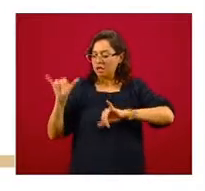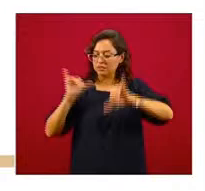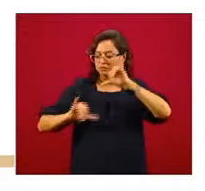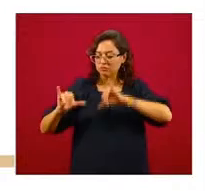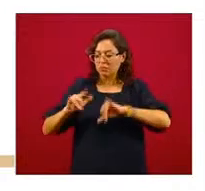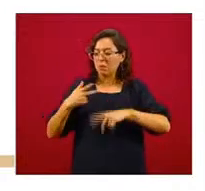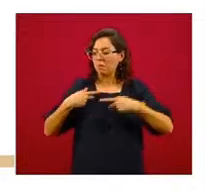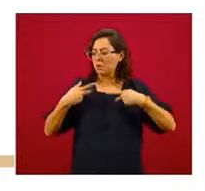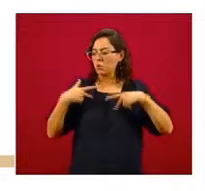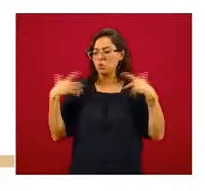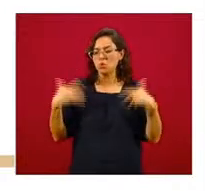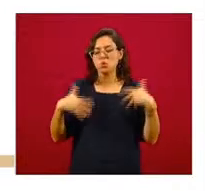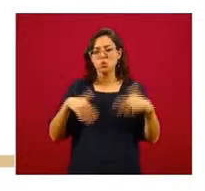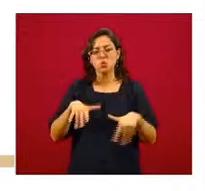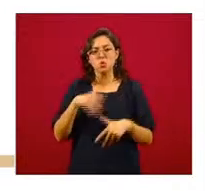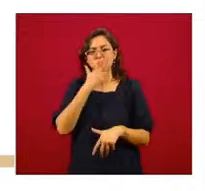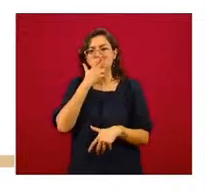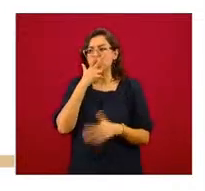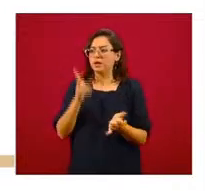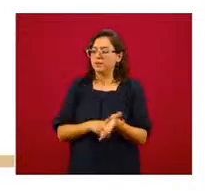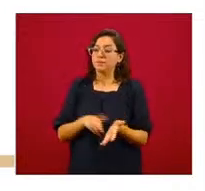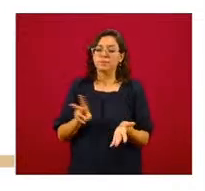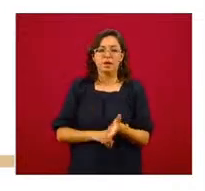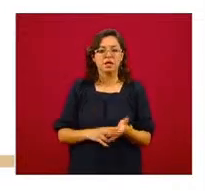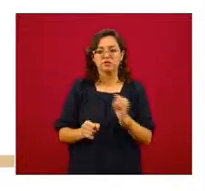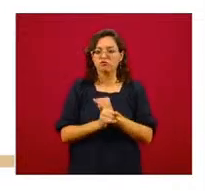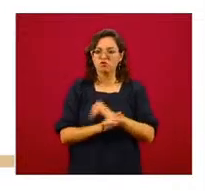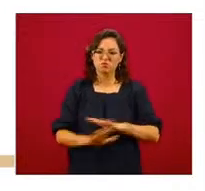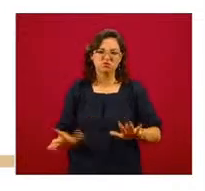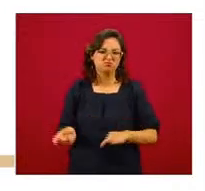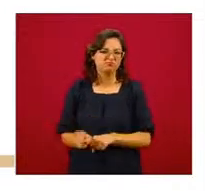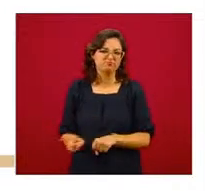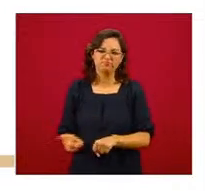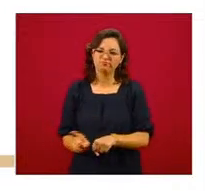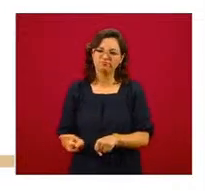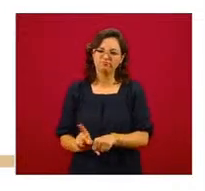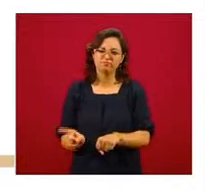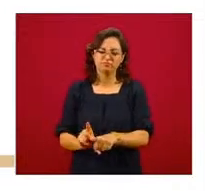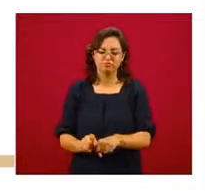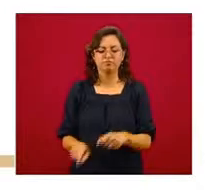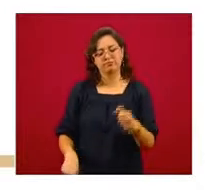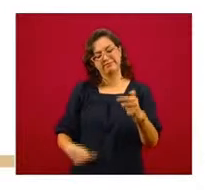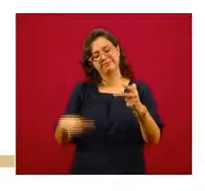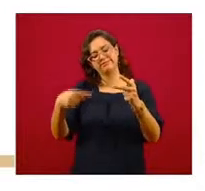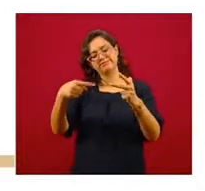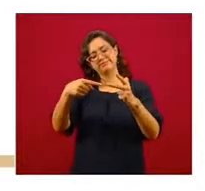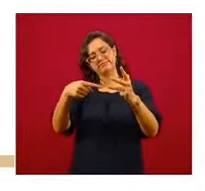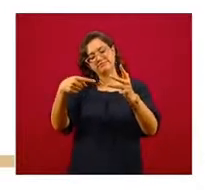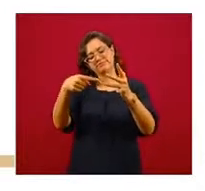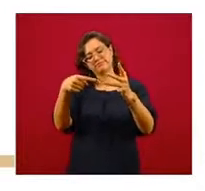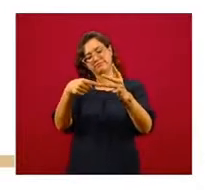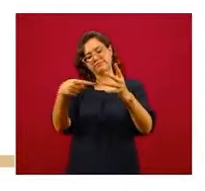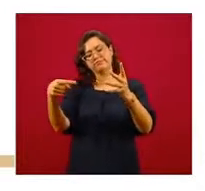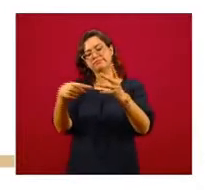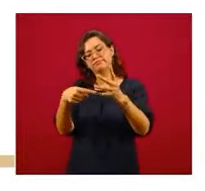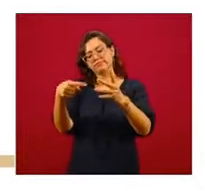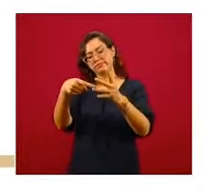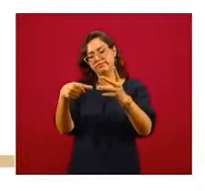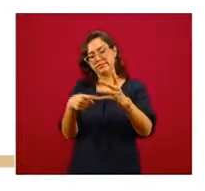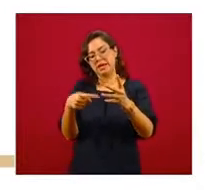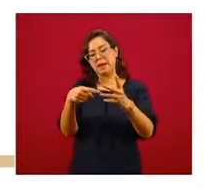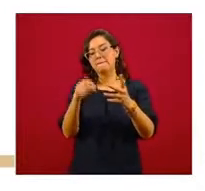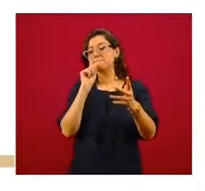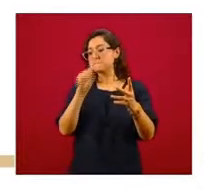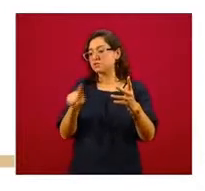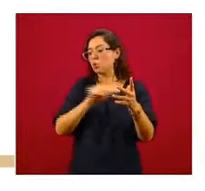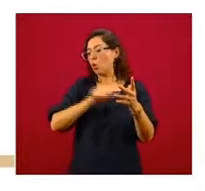the laboratory staff, they all work hard to report this information.